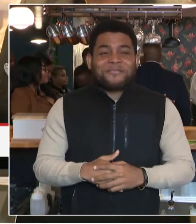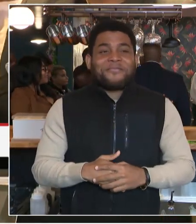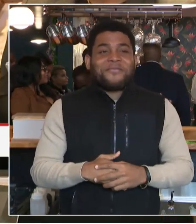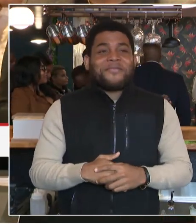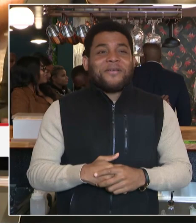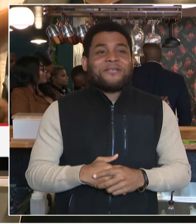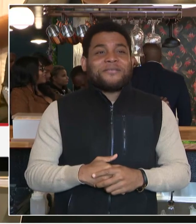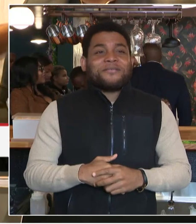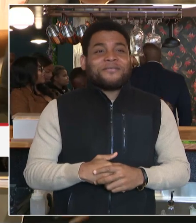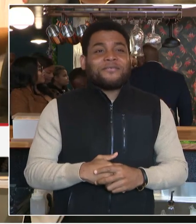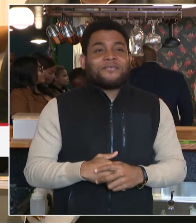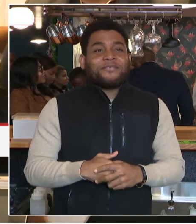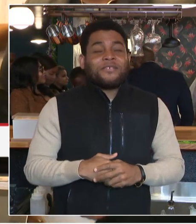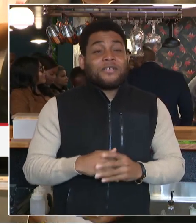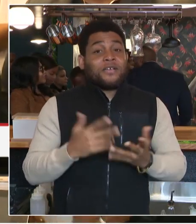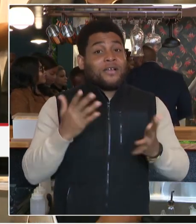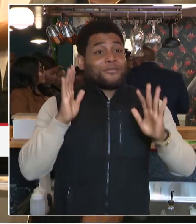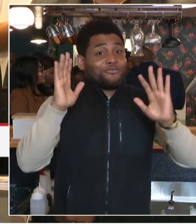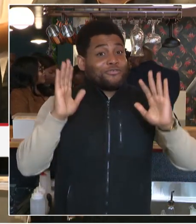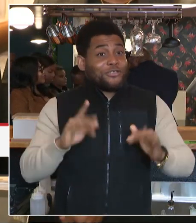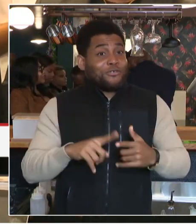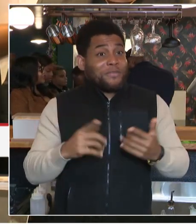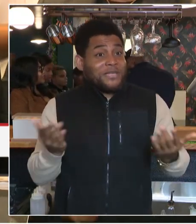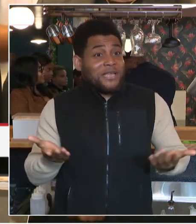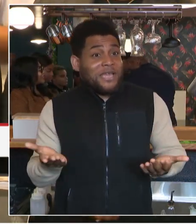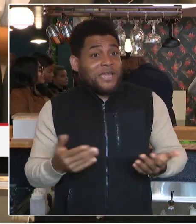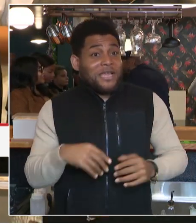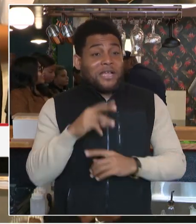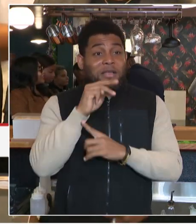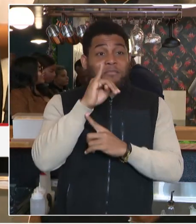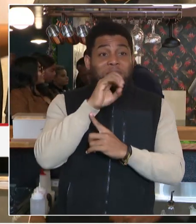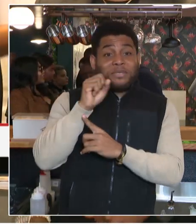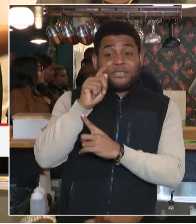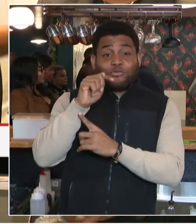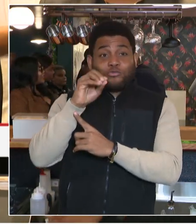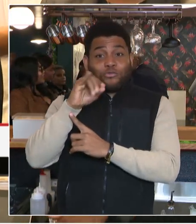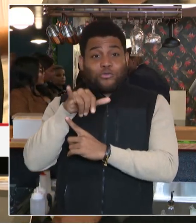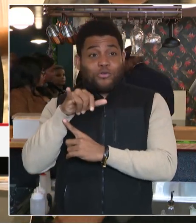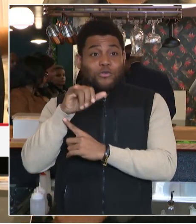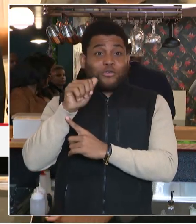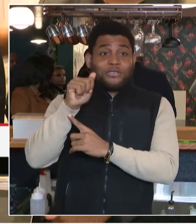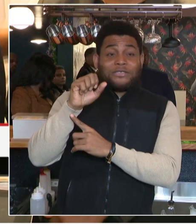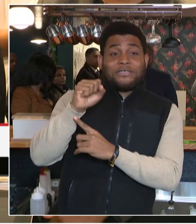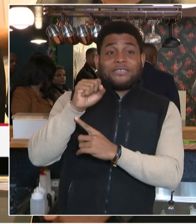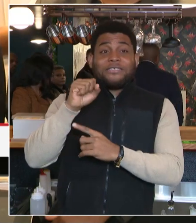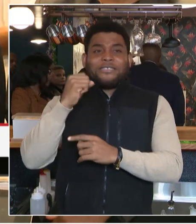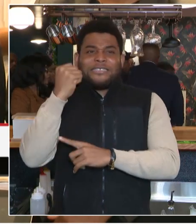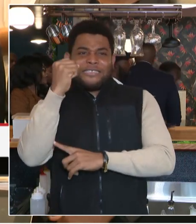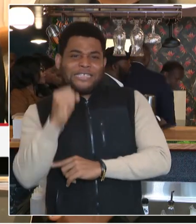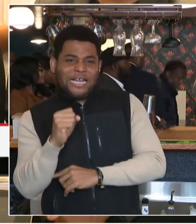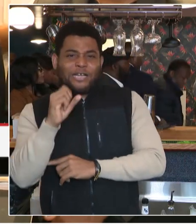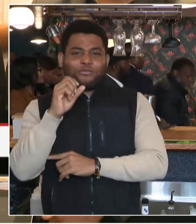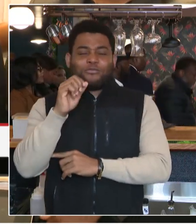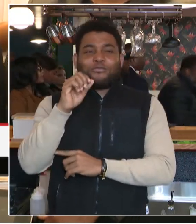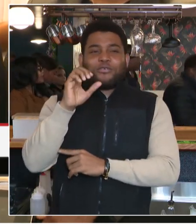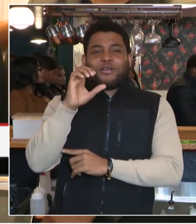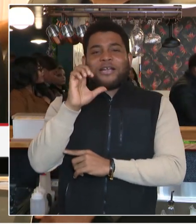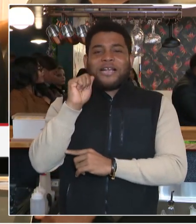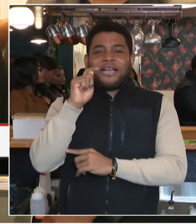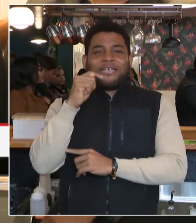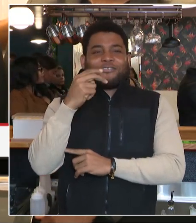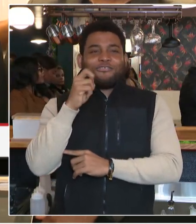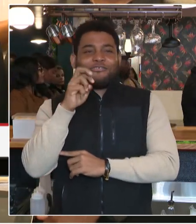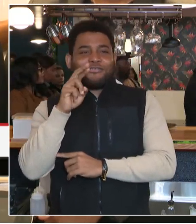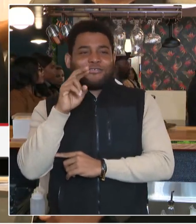It's good to be at Miss Toya's Southern Cajun Kitchen, right here in the heart of Ward 7, and